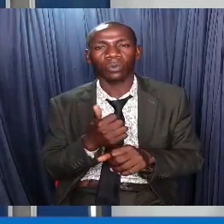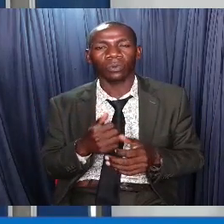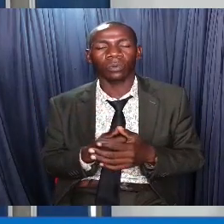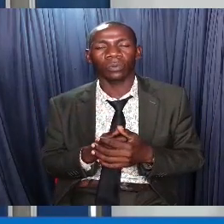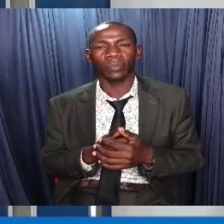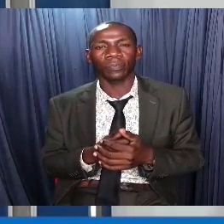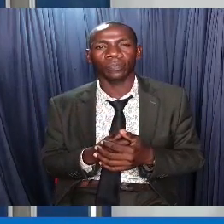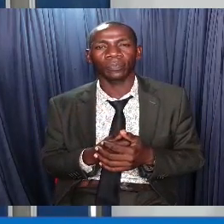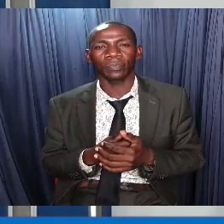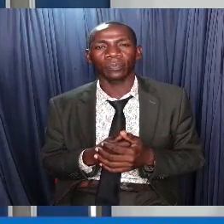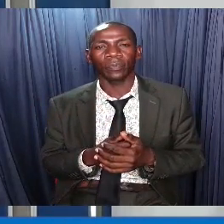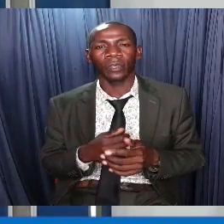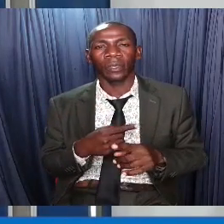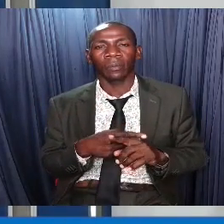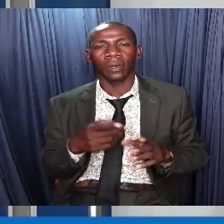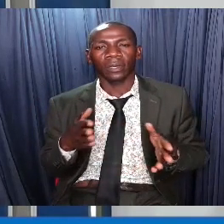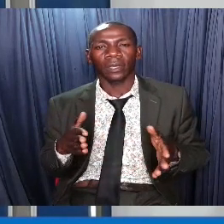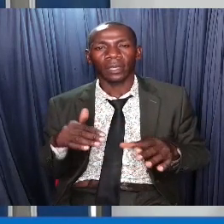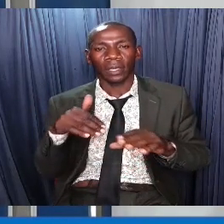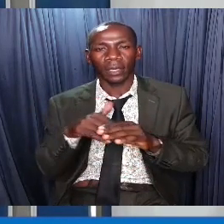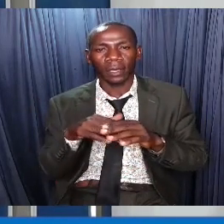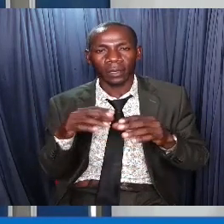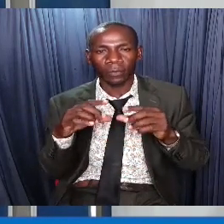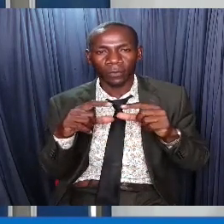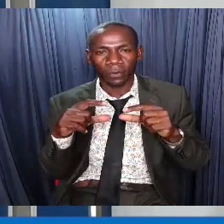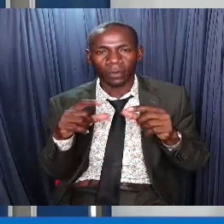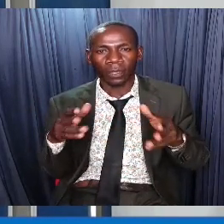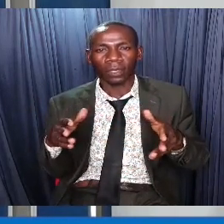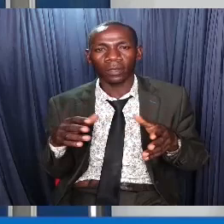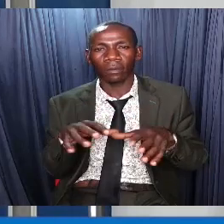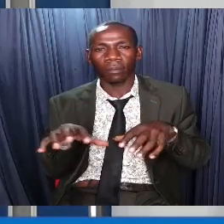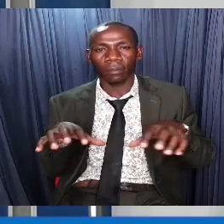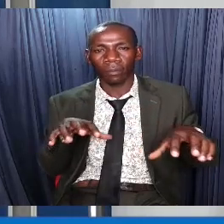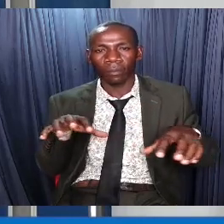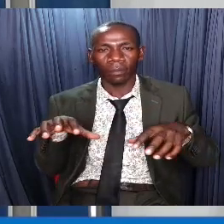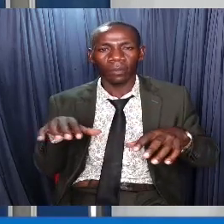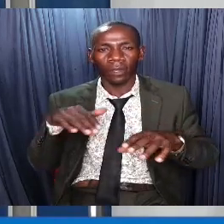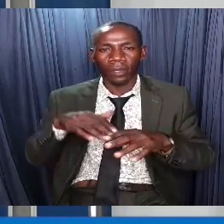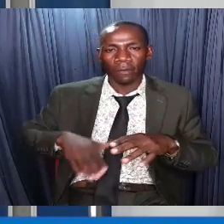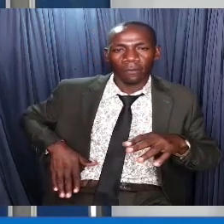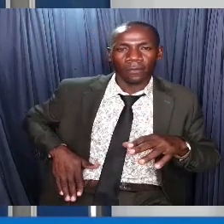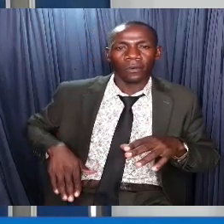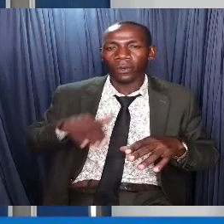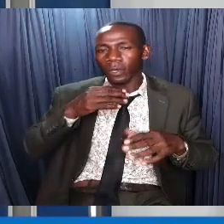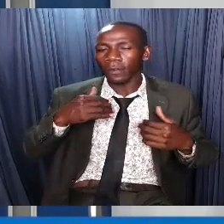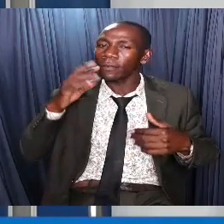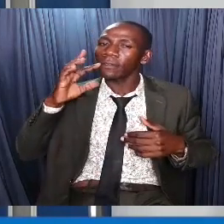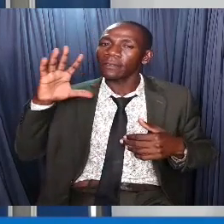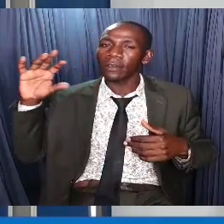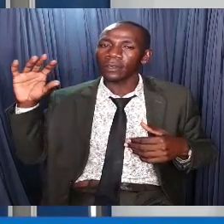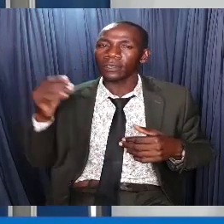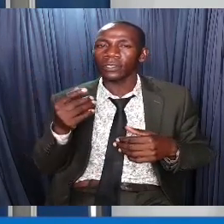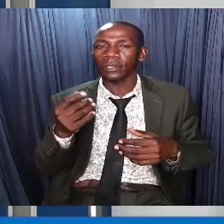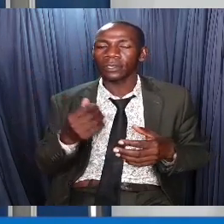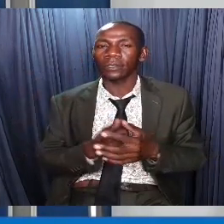job. Na kumbe hapa kundini hapa. Maybe right here in the flock. Mfukoni mwako hujapata hata 500. In your pocket don't you have 500